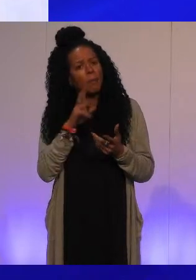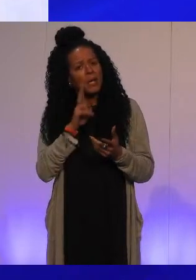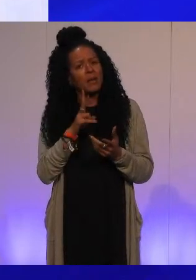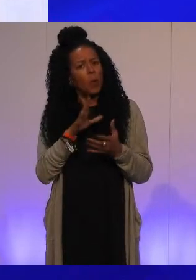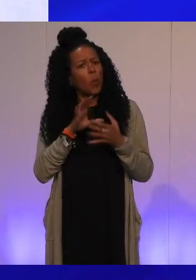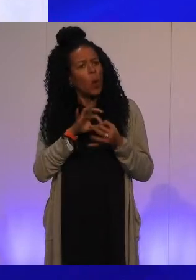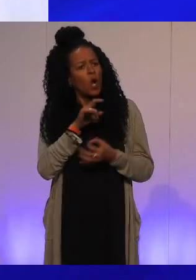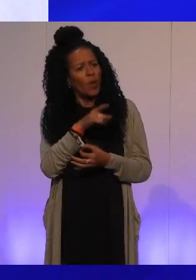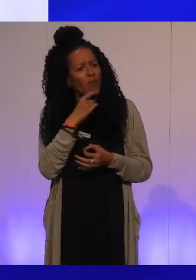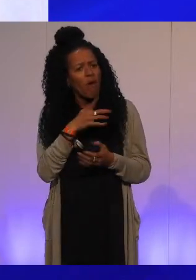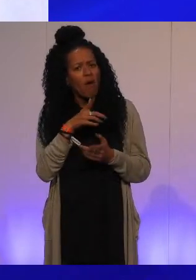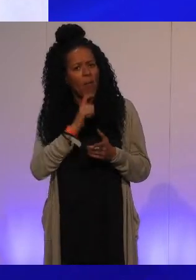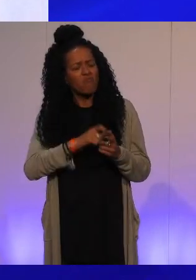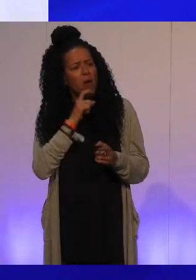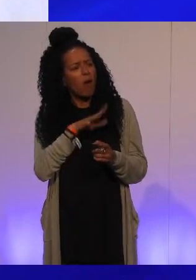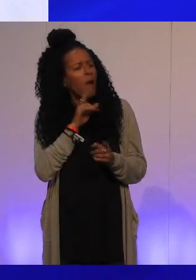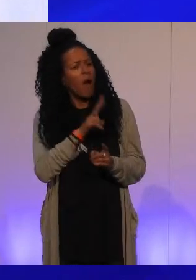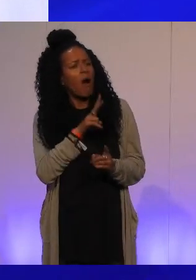I was inspired.